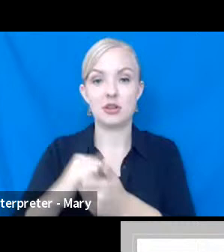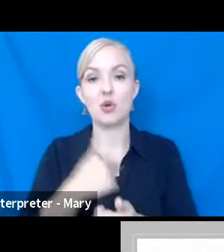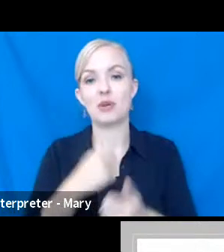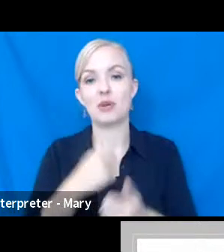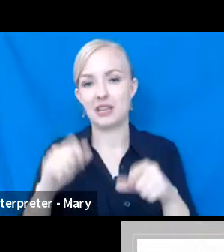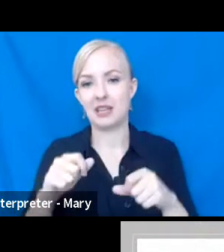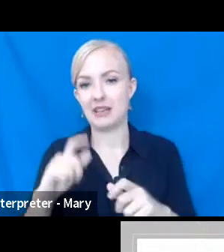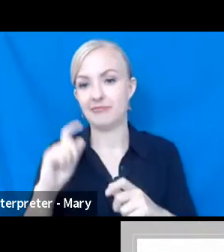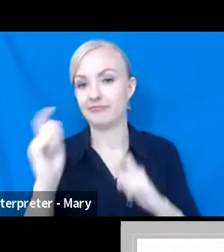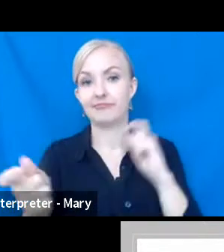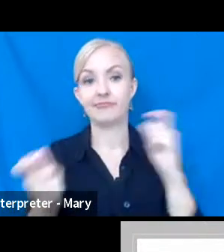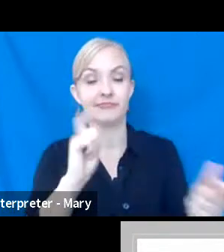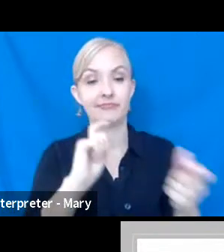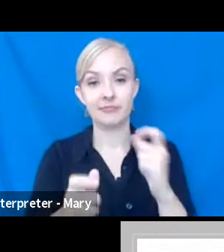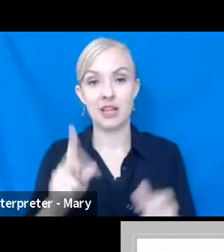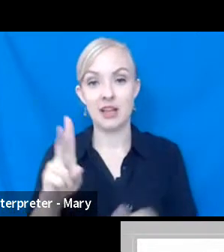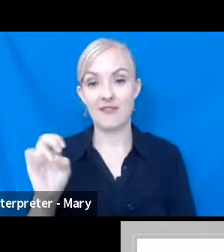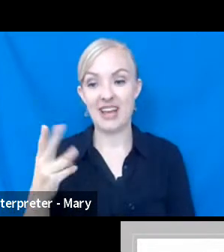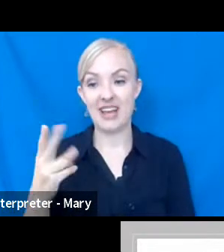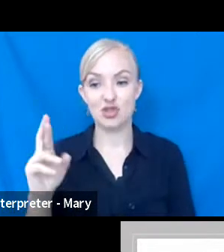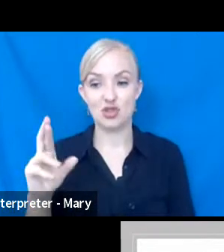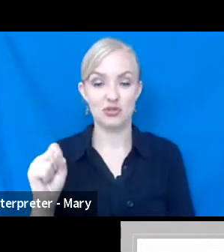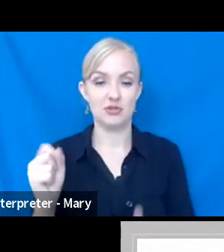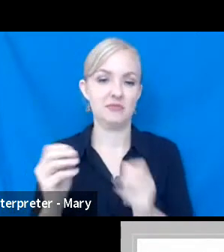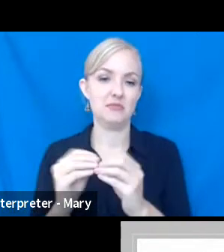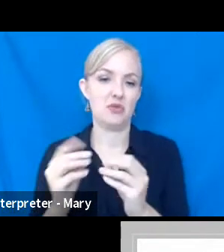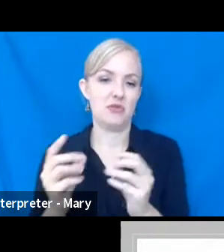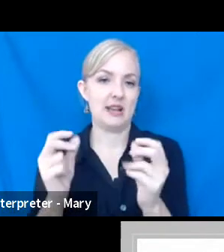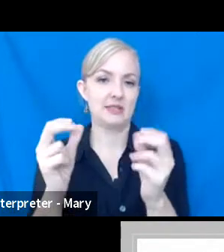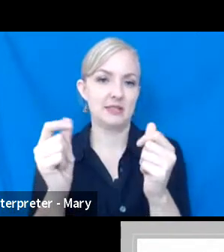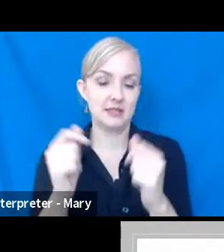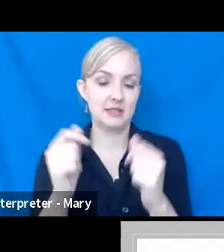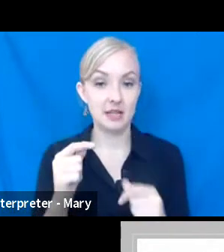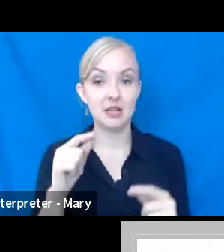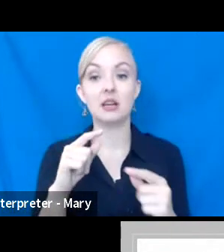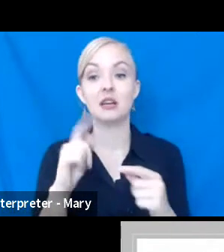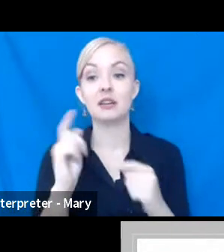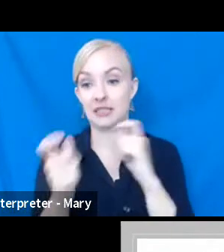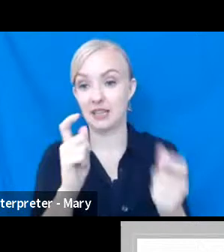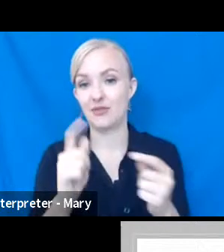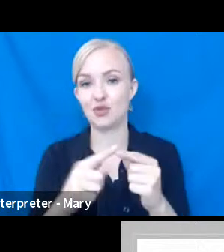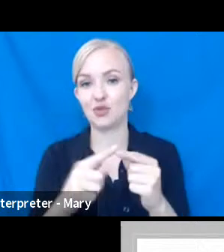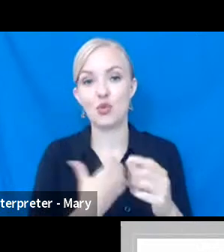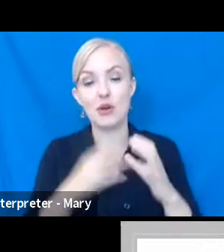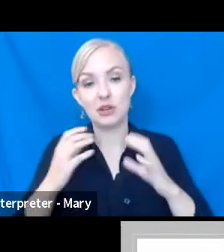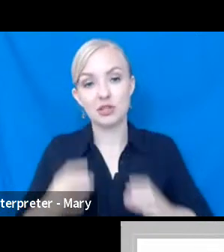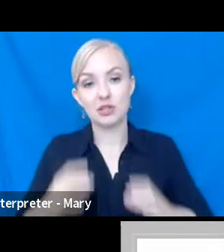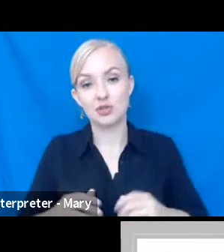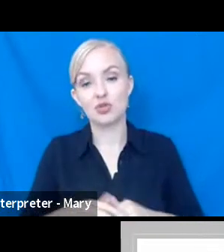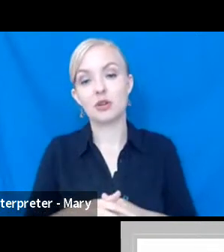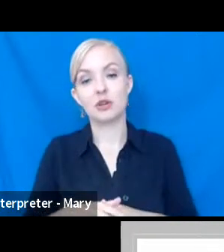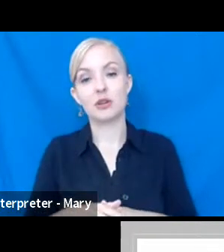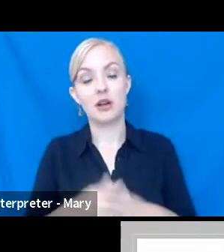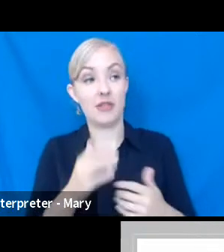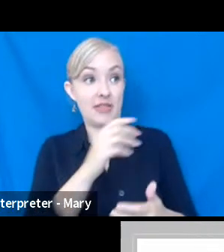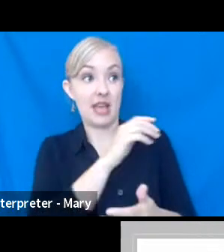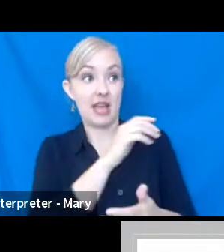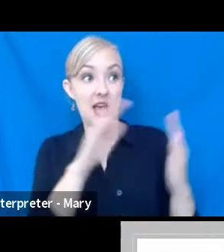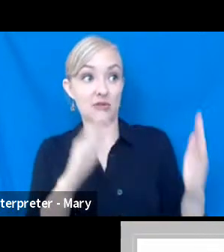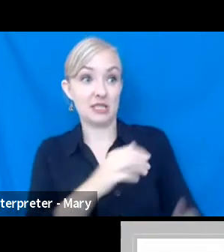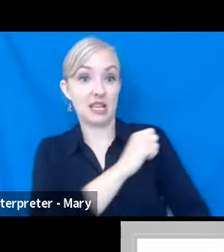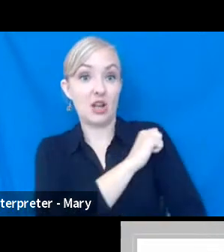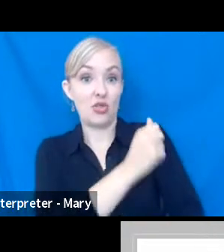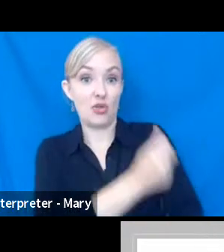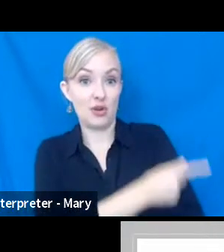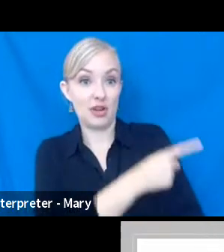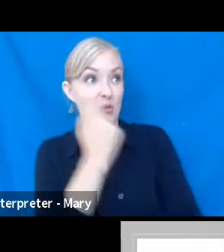choice vouchers in an expedited fashion to our consumer base that the Housing Authority recognizes as a